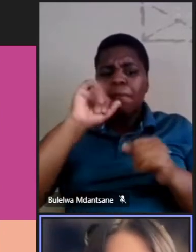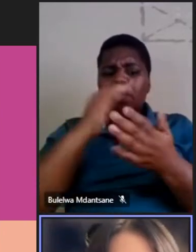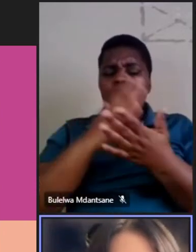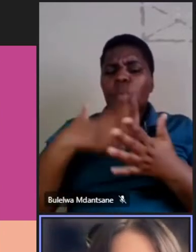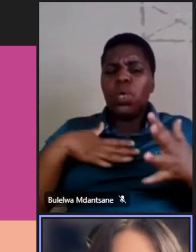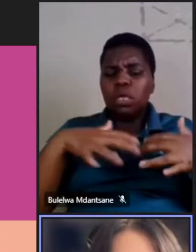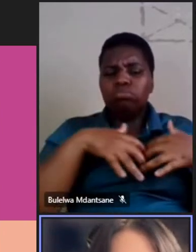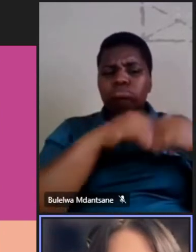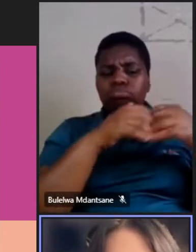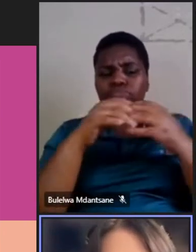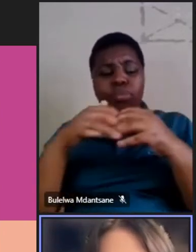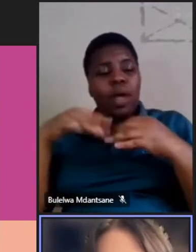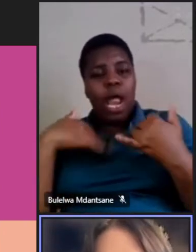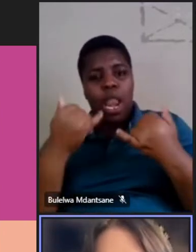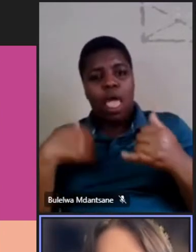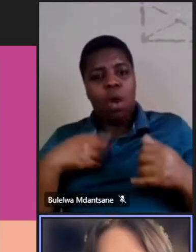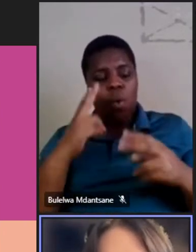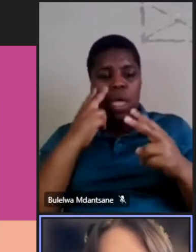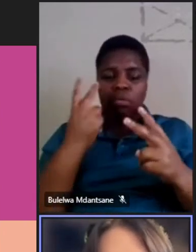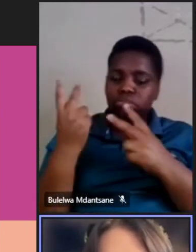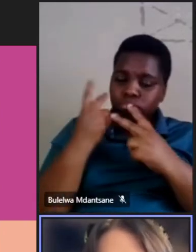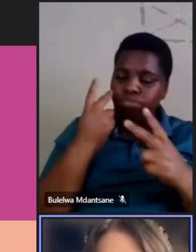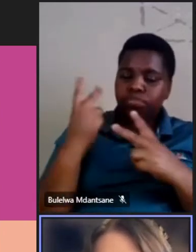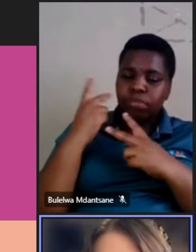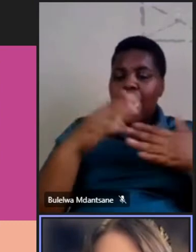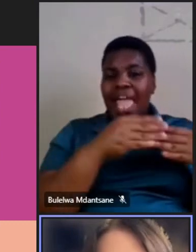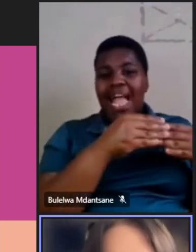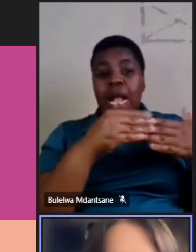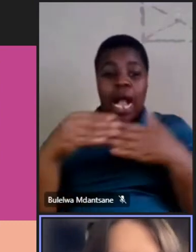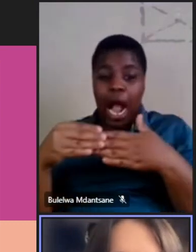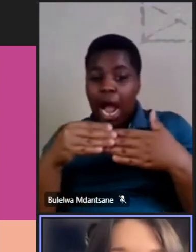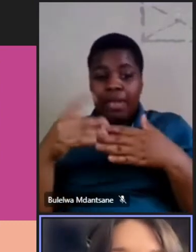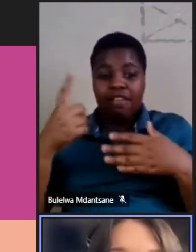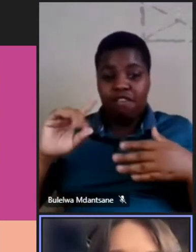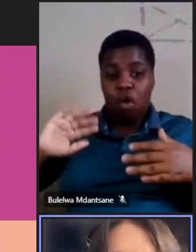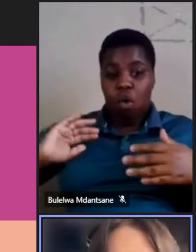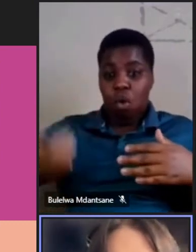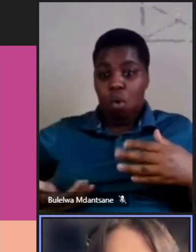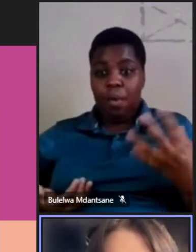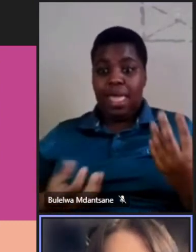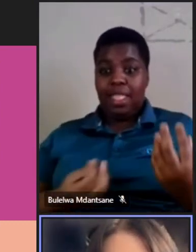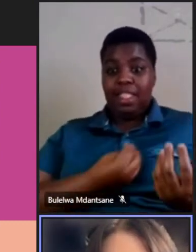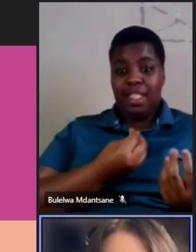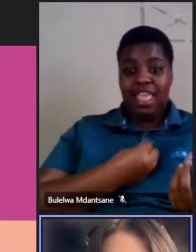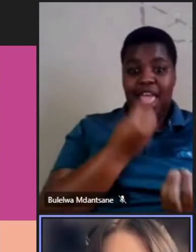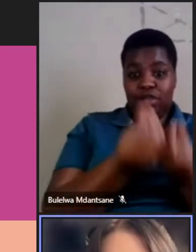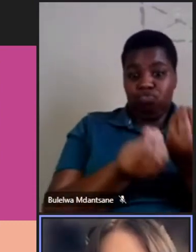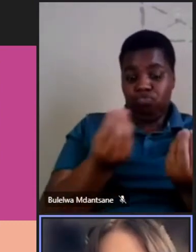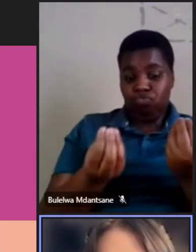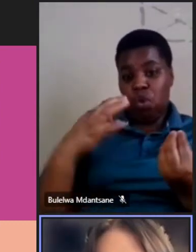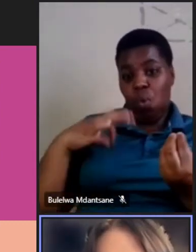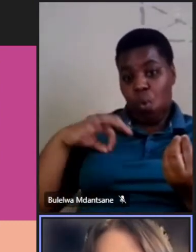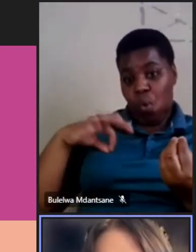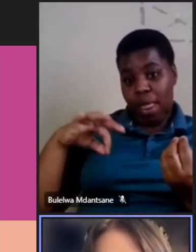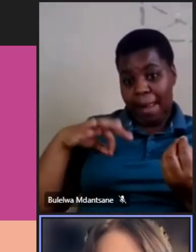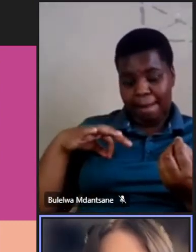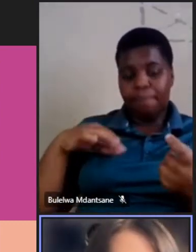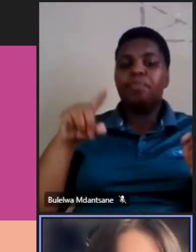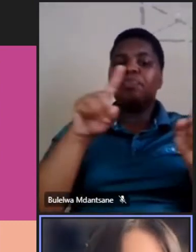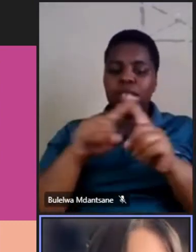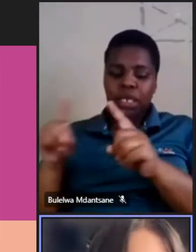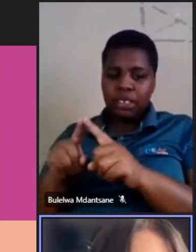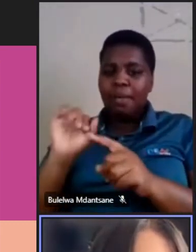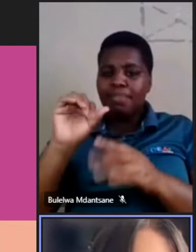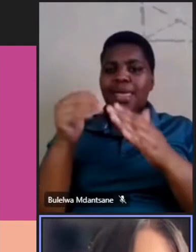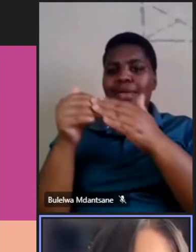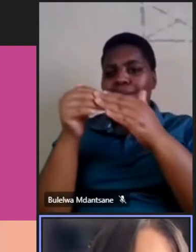currently reviewing a SRHR guide for adolescent girls and young women in all their diversities, but as well as for their caregivers